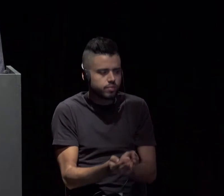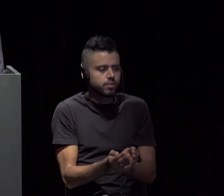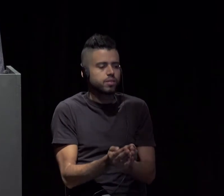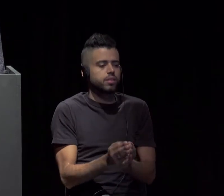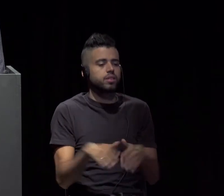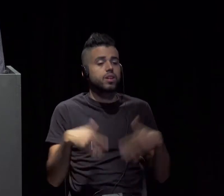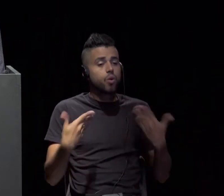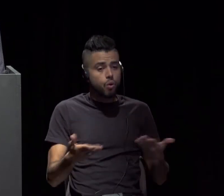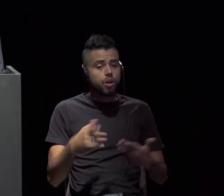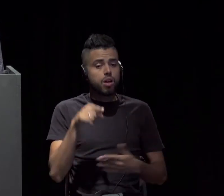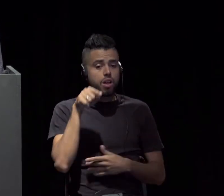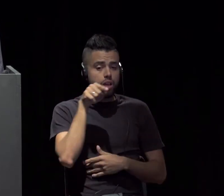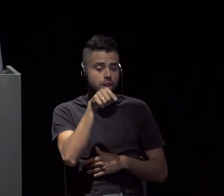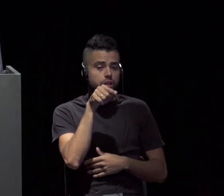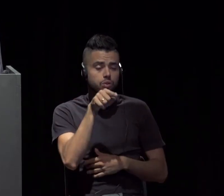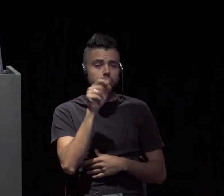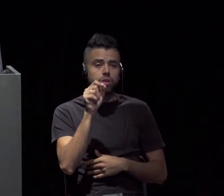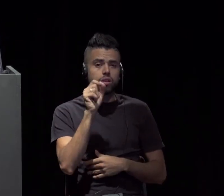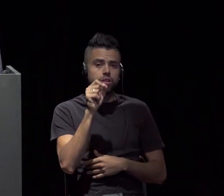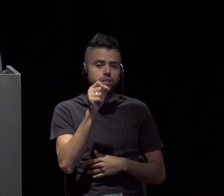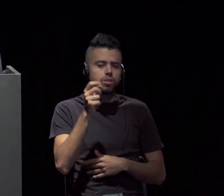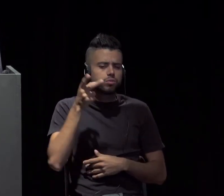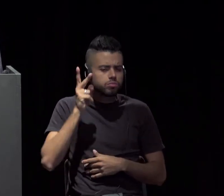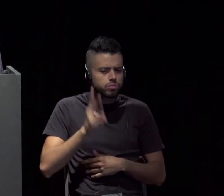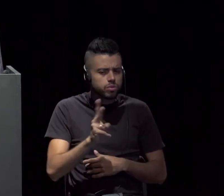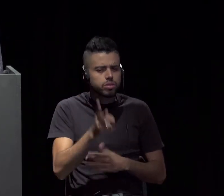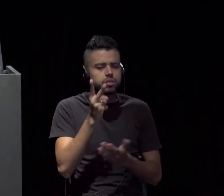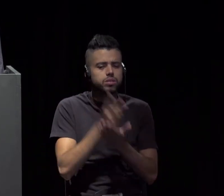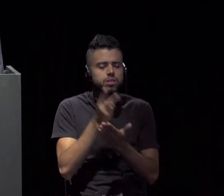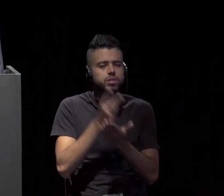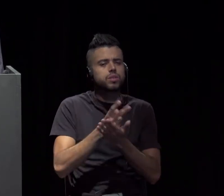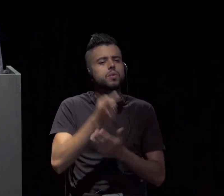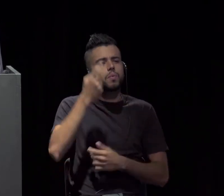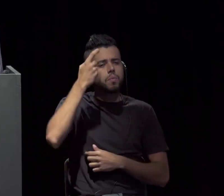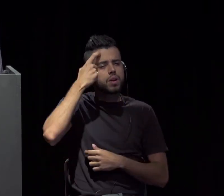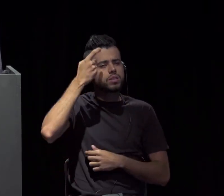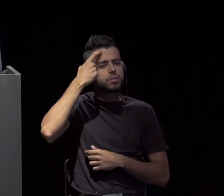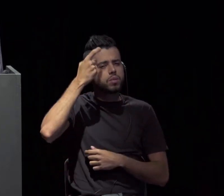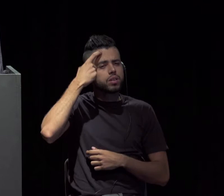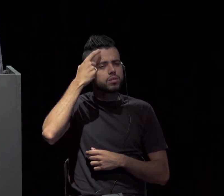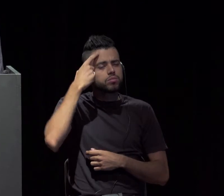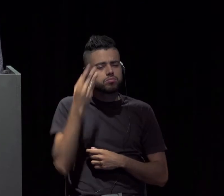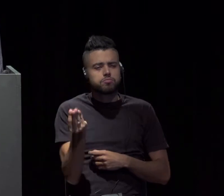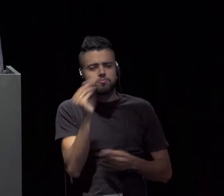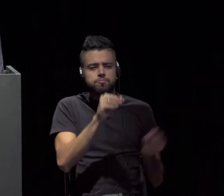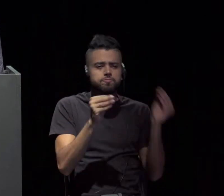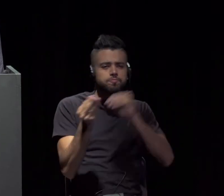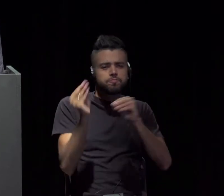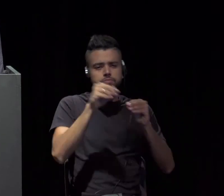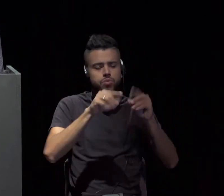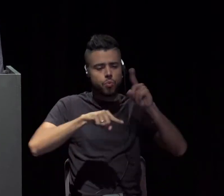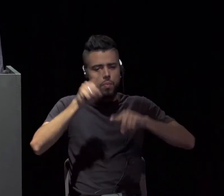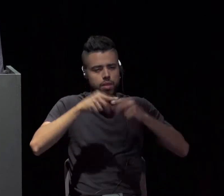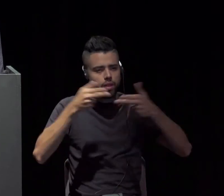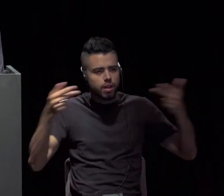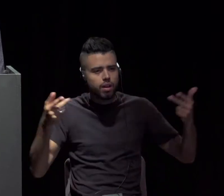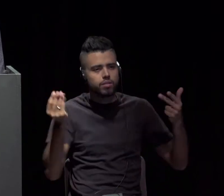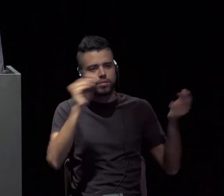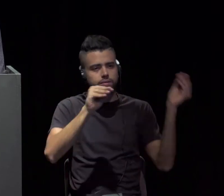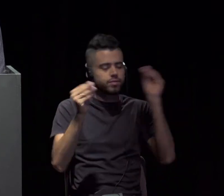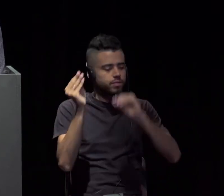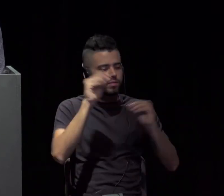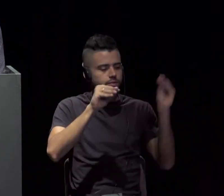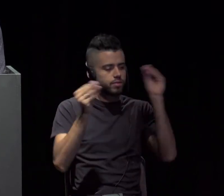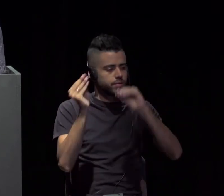or continuous rethinking of the composition once the turbulent process of marking the wood began.